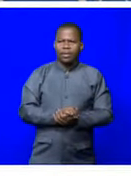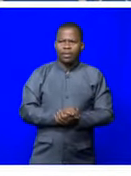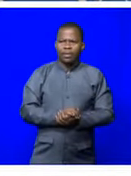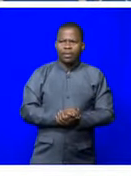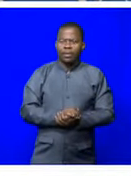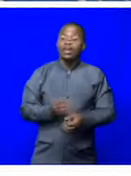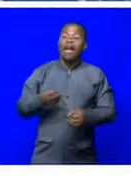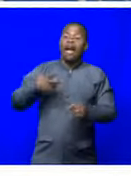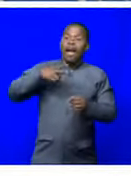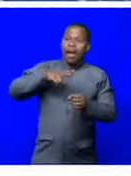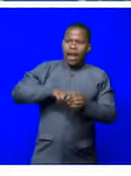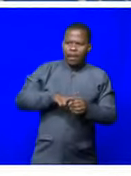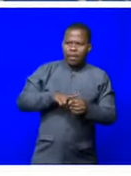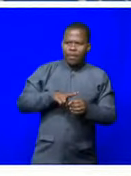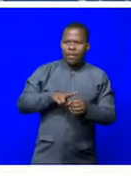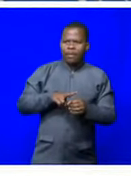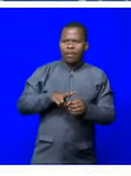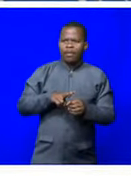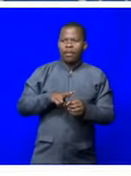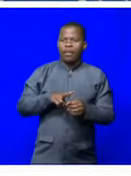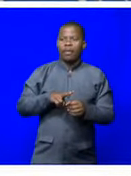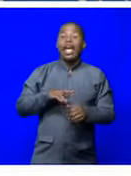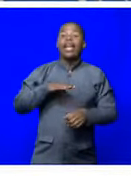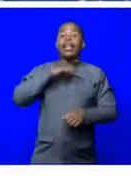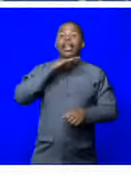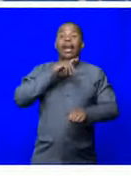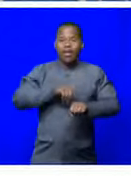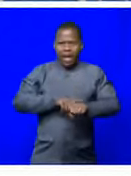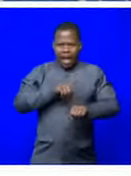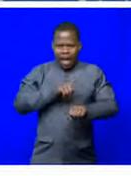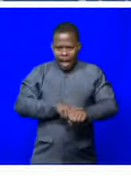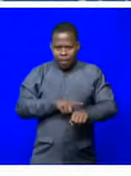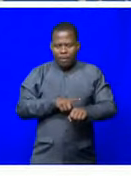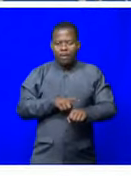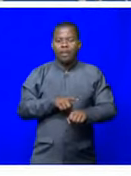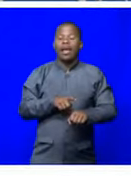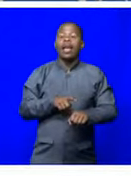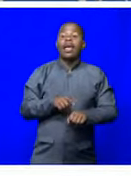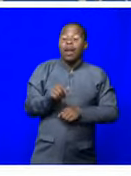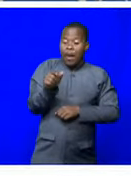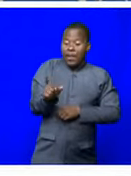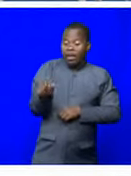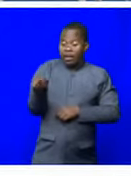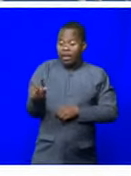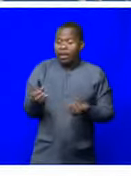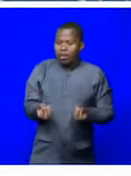mention further that nominees were given sufficient time to submit